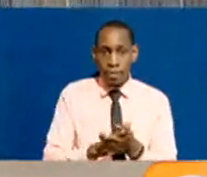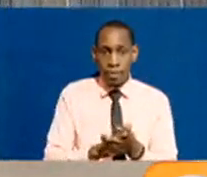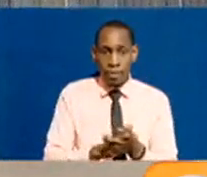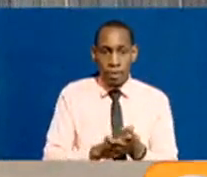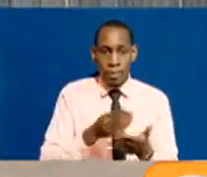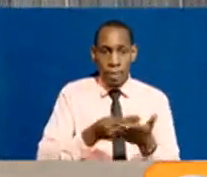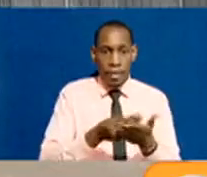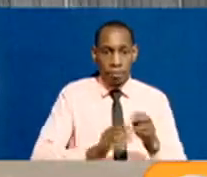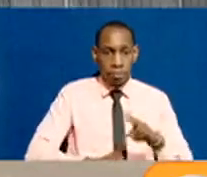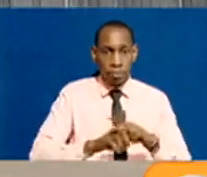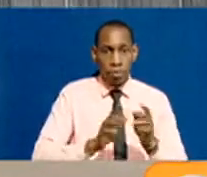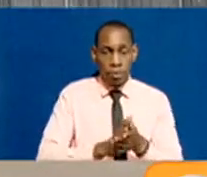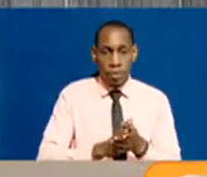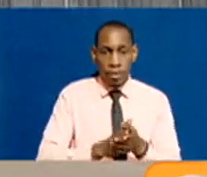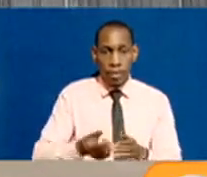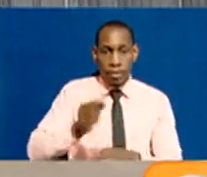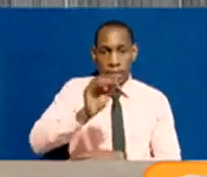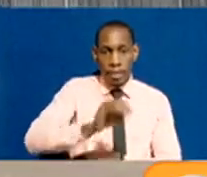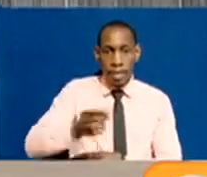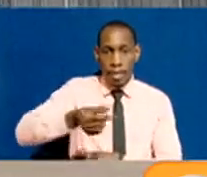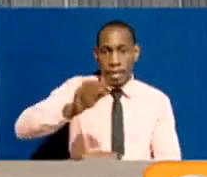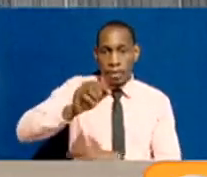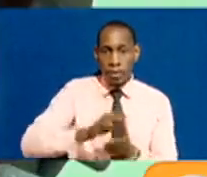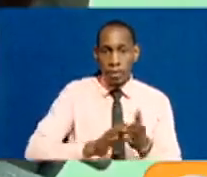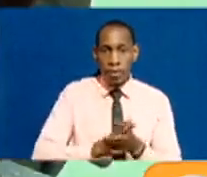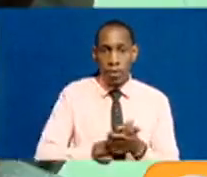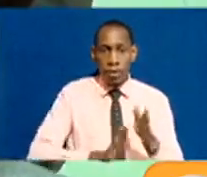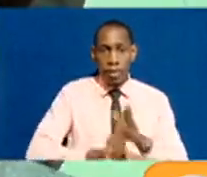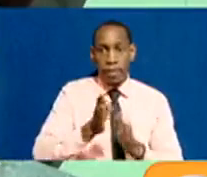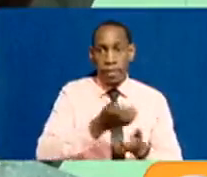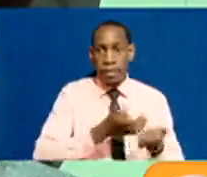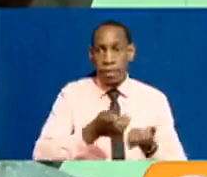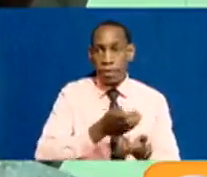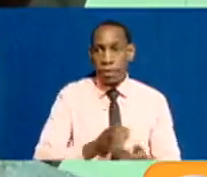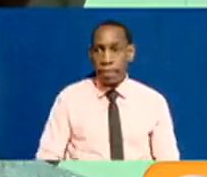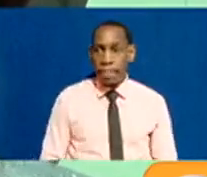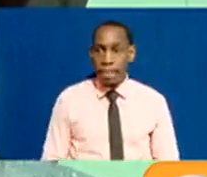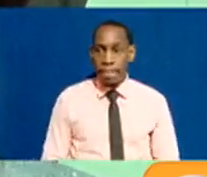outflows triggered by interest rate hikes in developed economies.